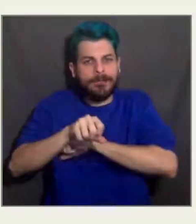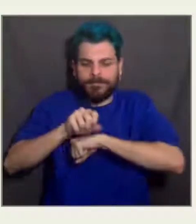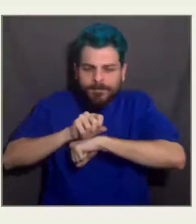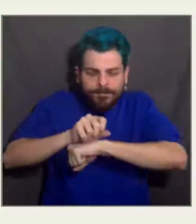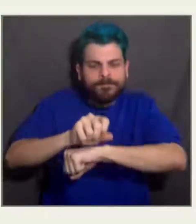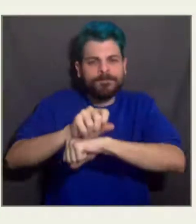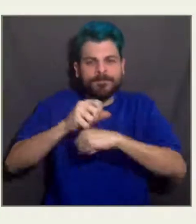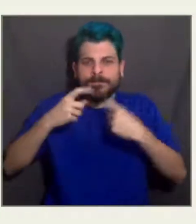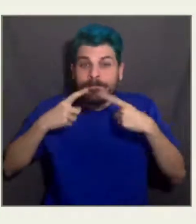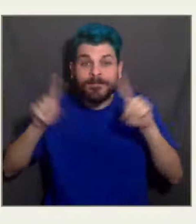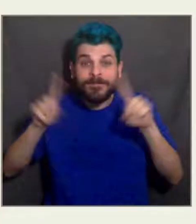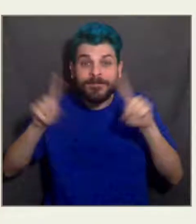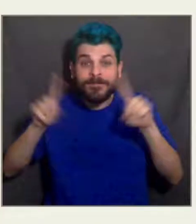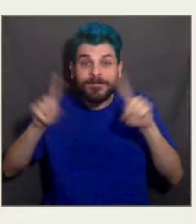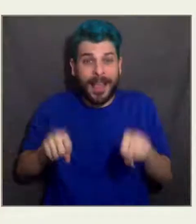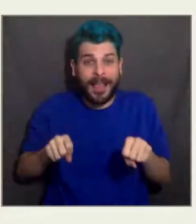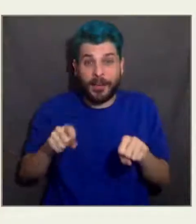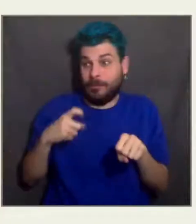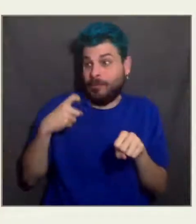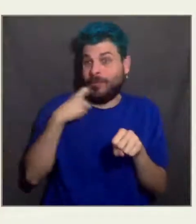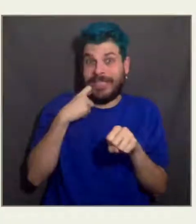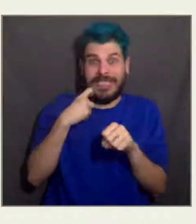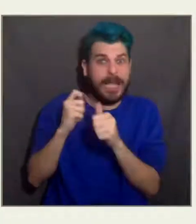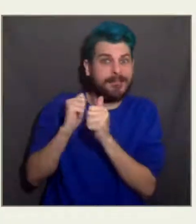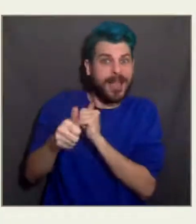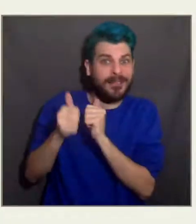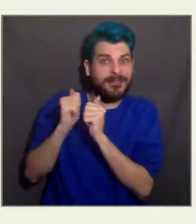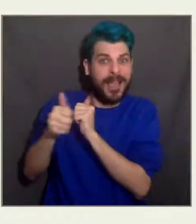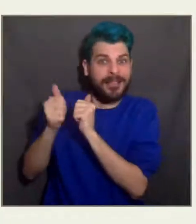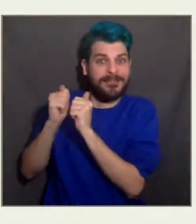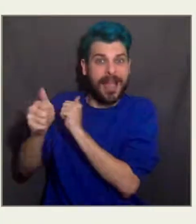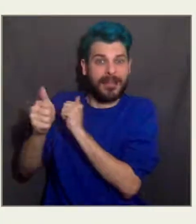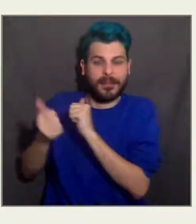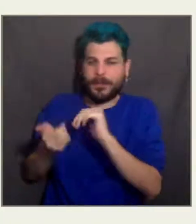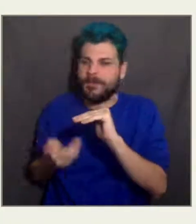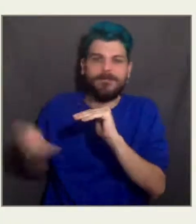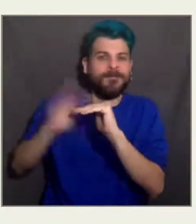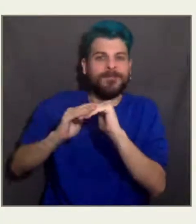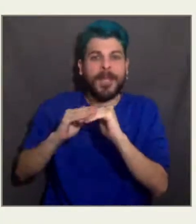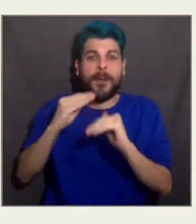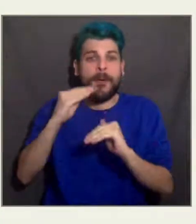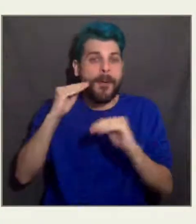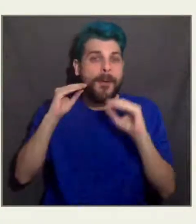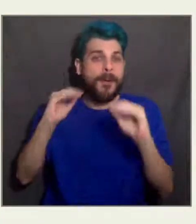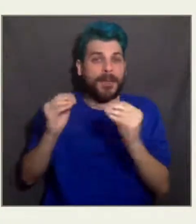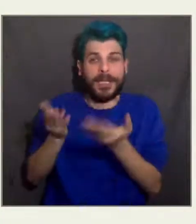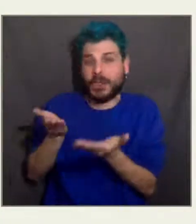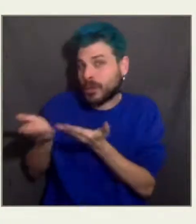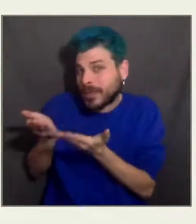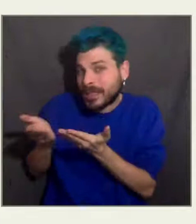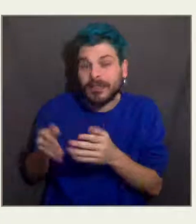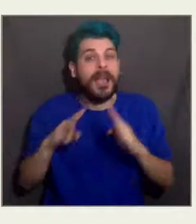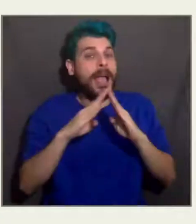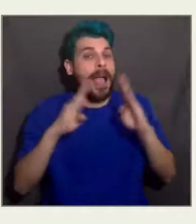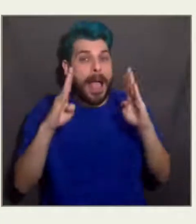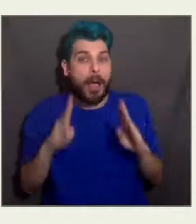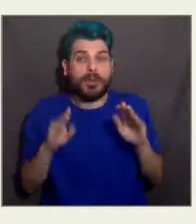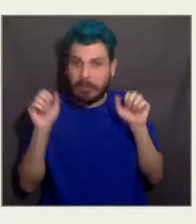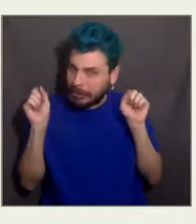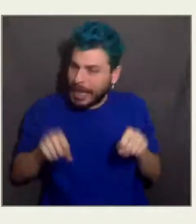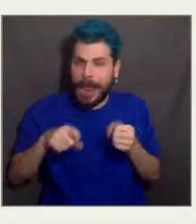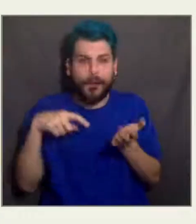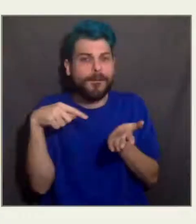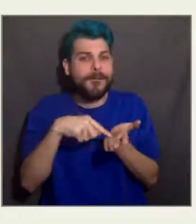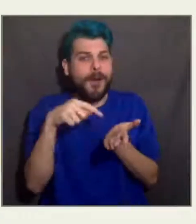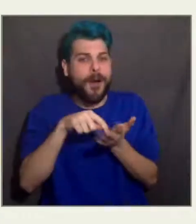our region approved recent measures in homelessness services and affordable housing that finally allow us to make real